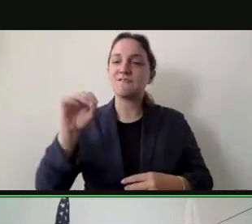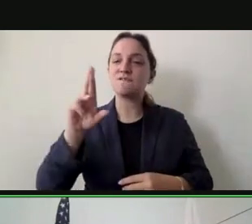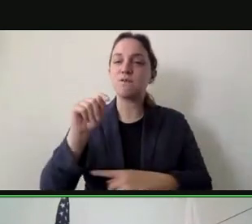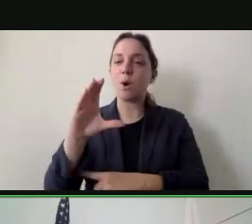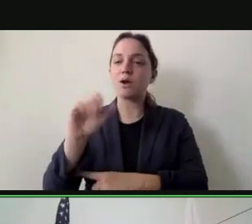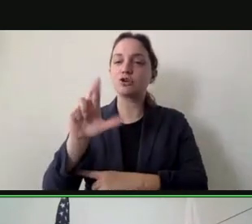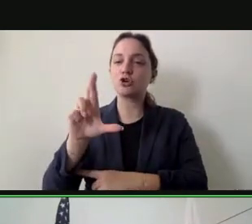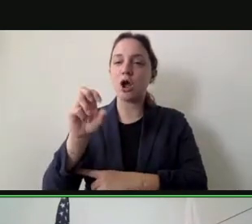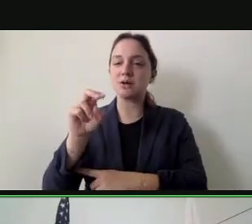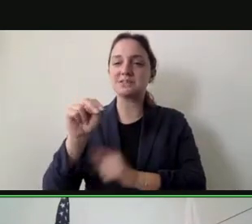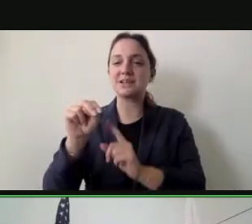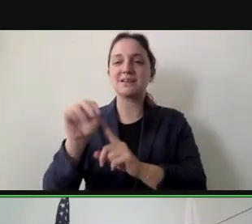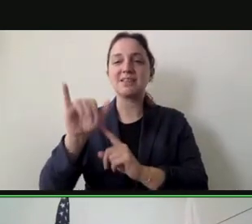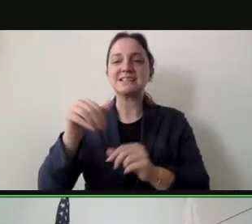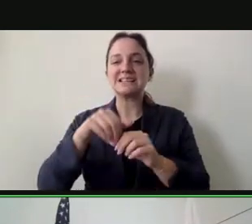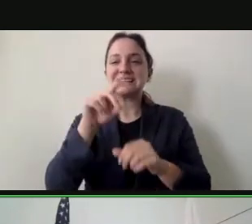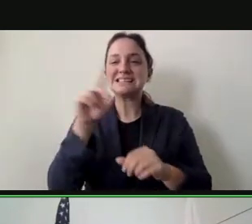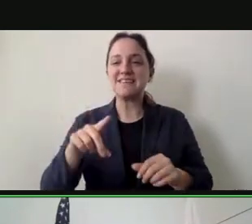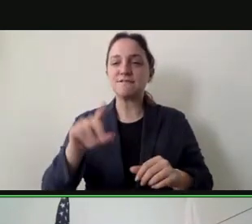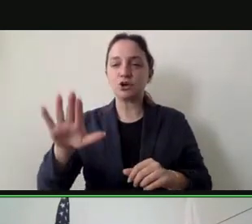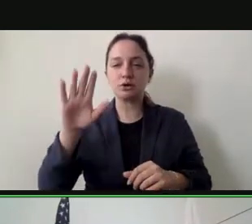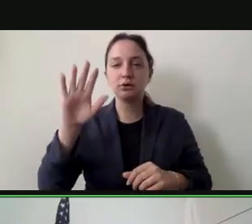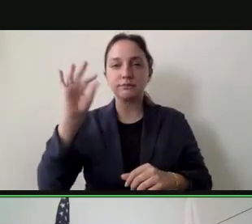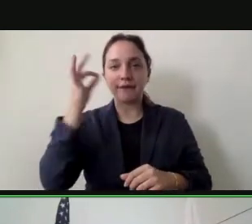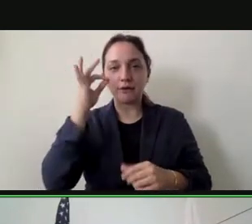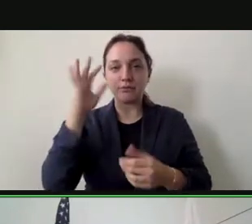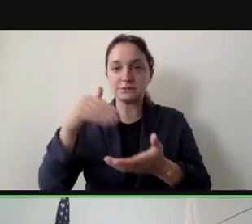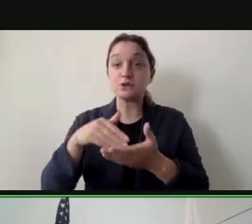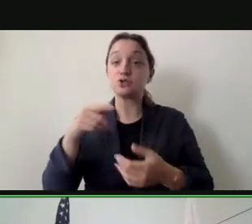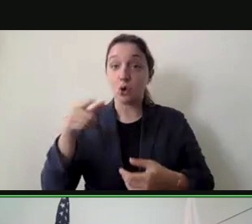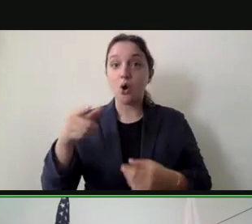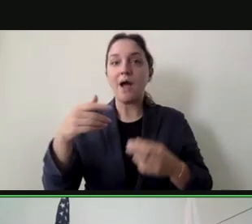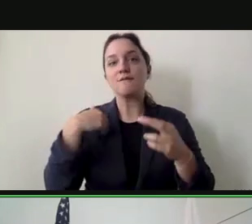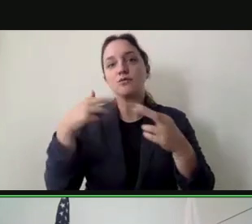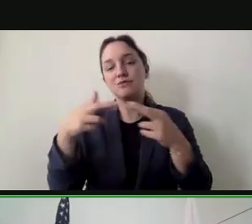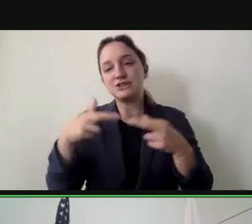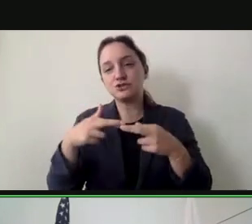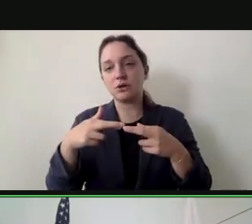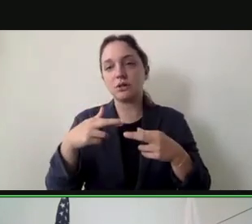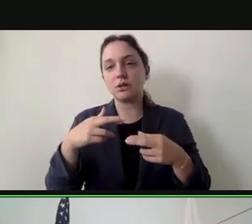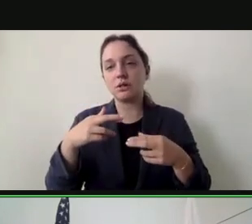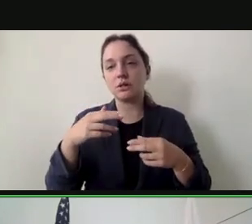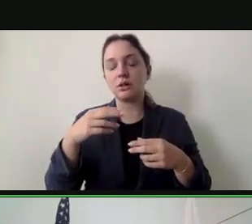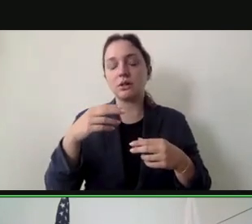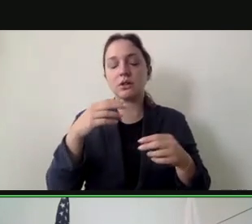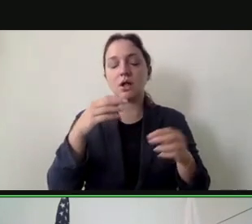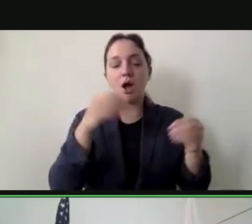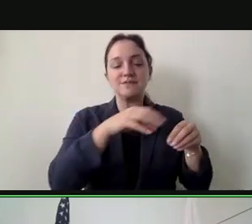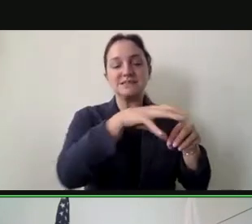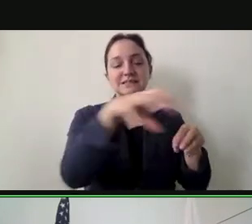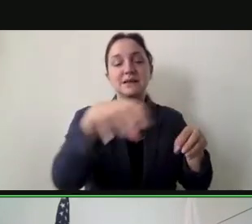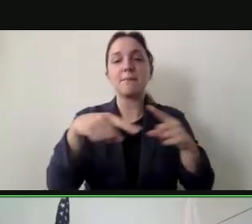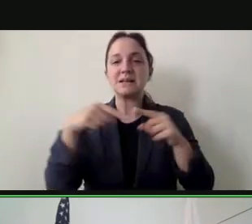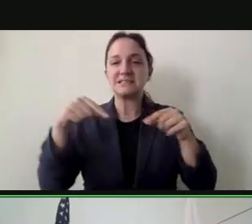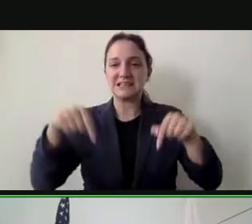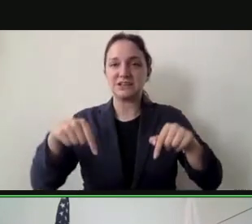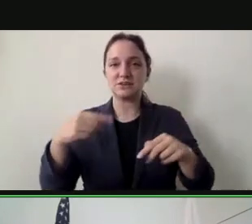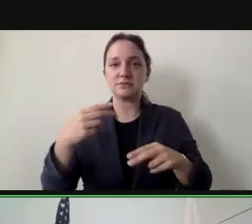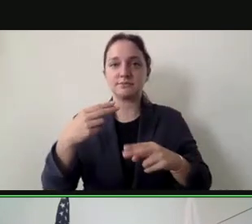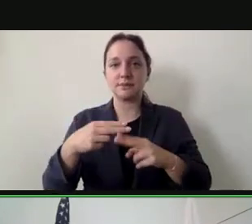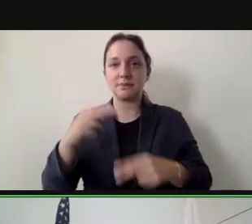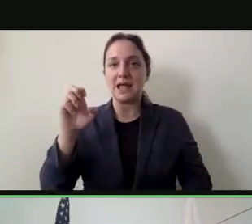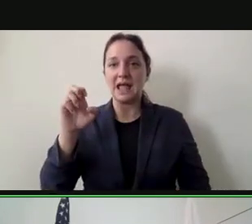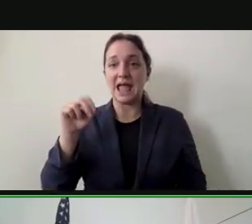Federal Center, EPA regional headquarters in Denver, and then now here at NREL. And I can report in the very top